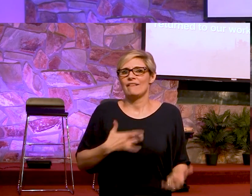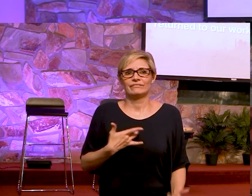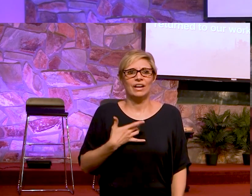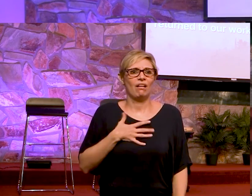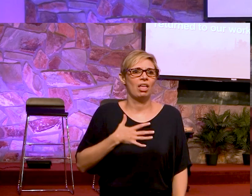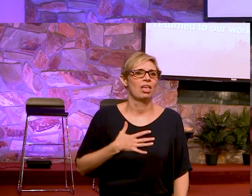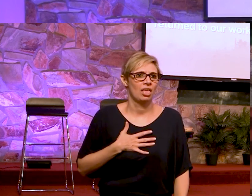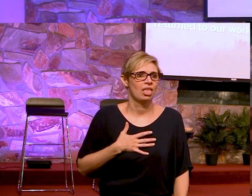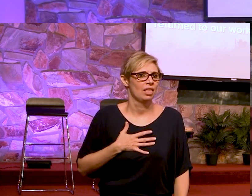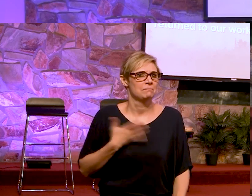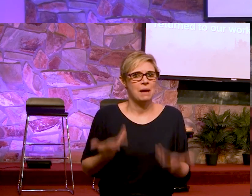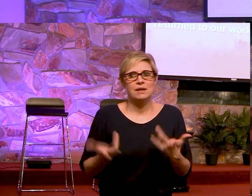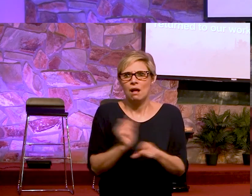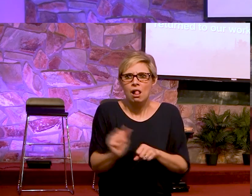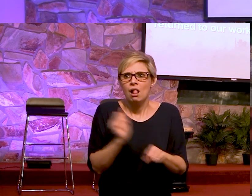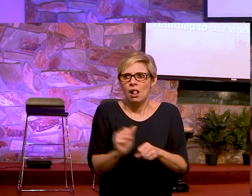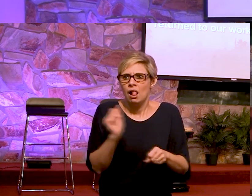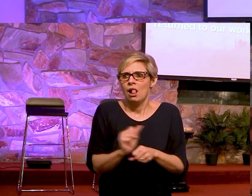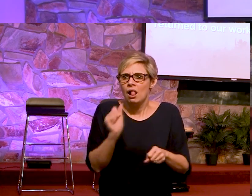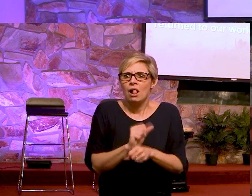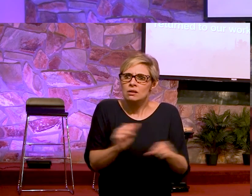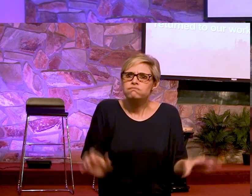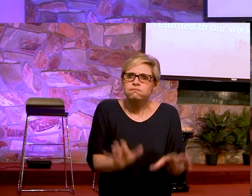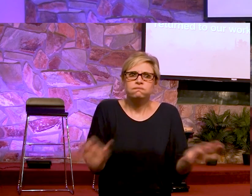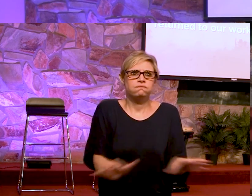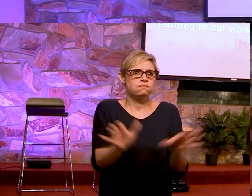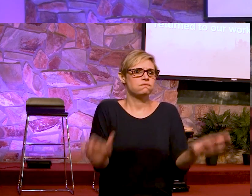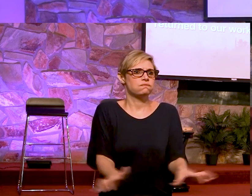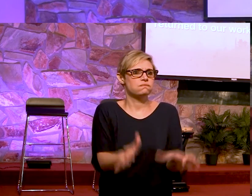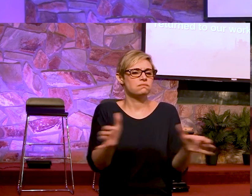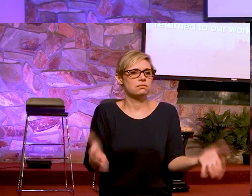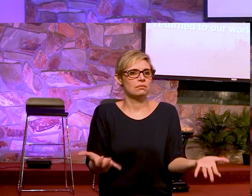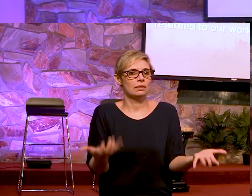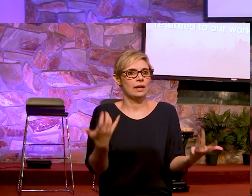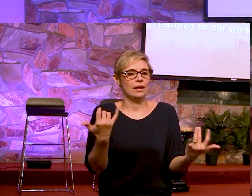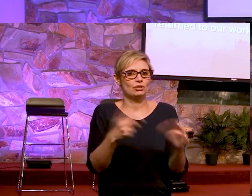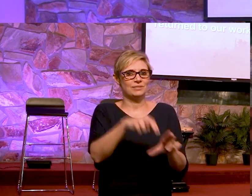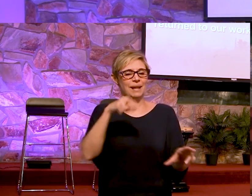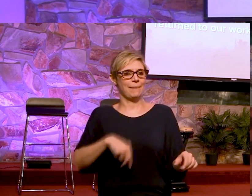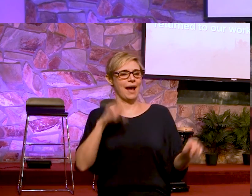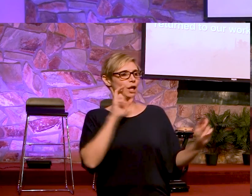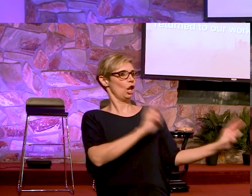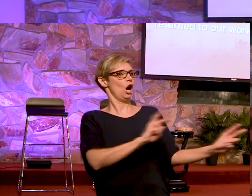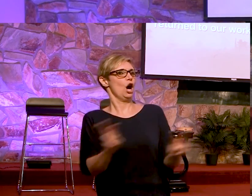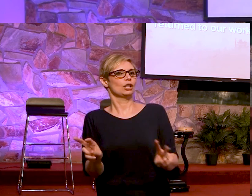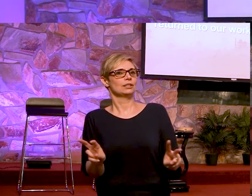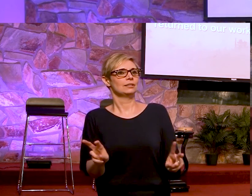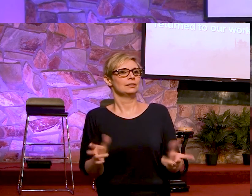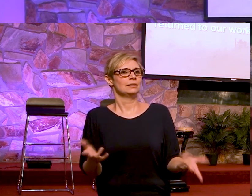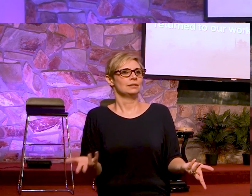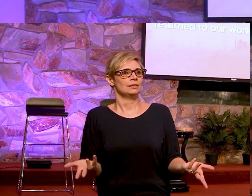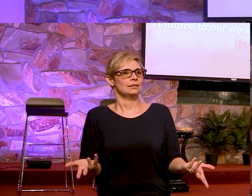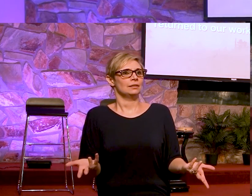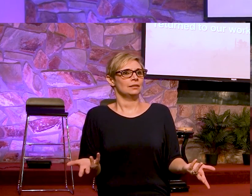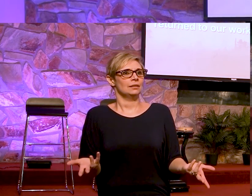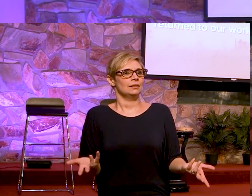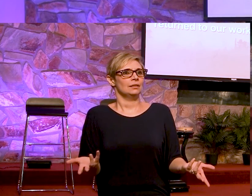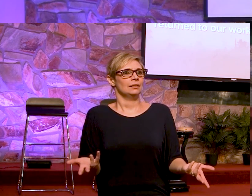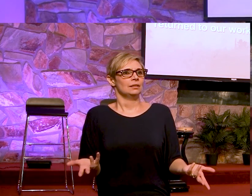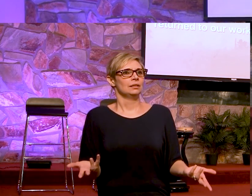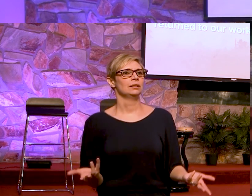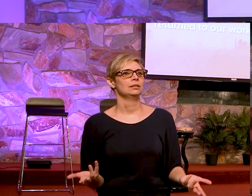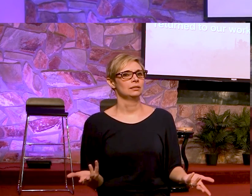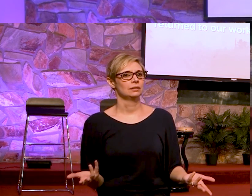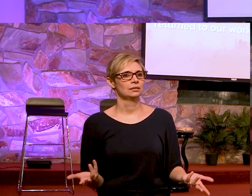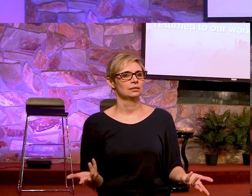You've been working hard at something and you take a look and the results are disappointing.